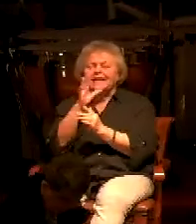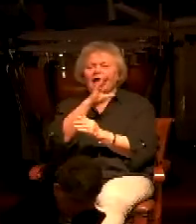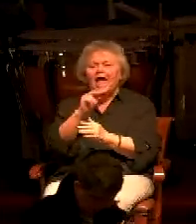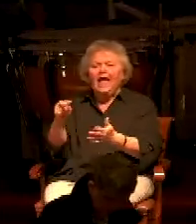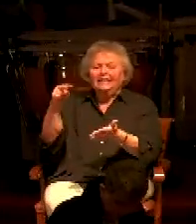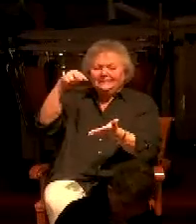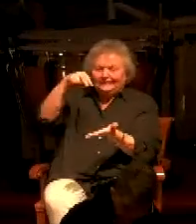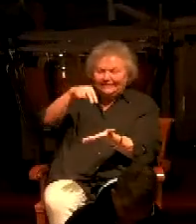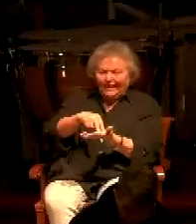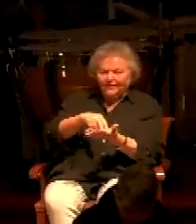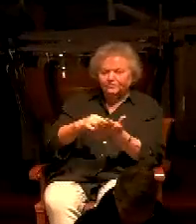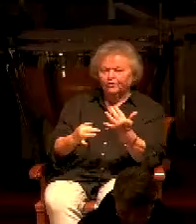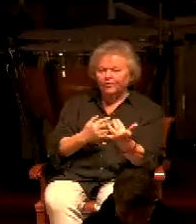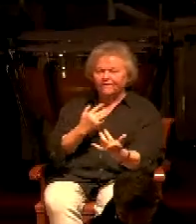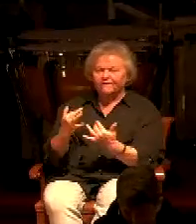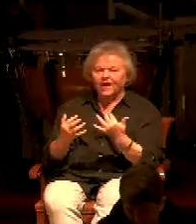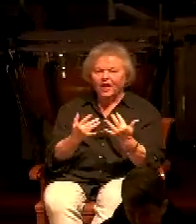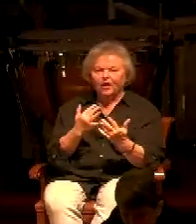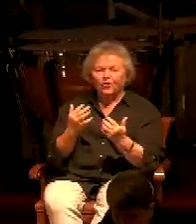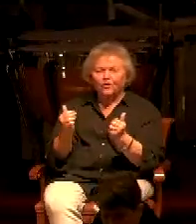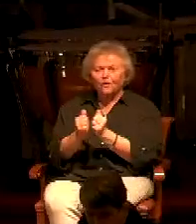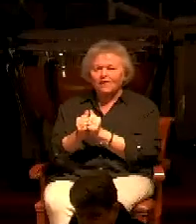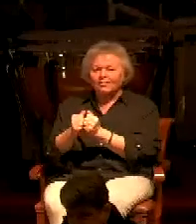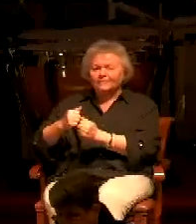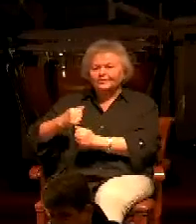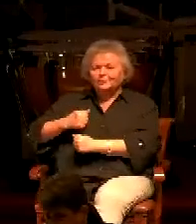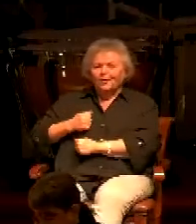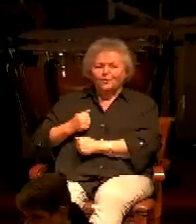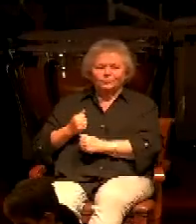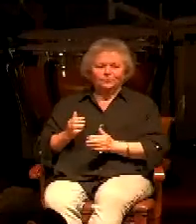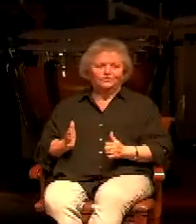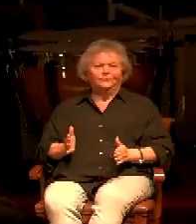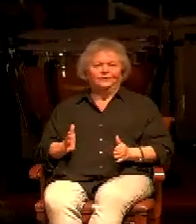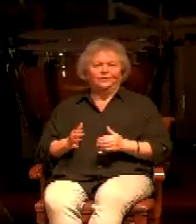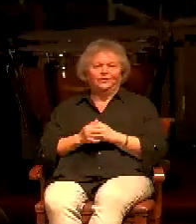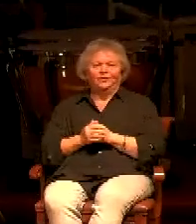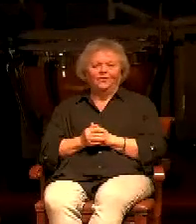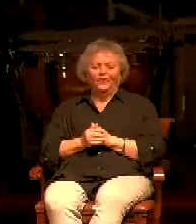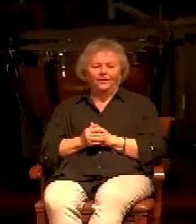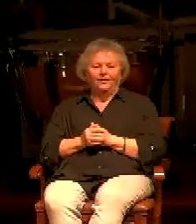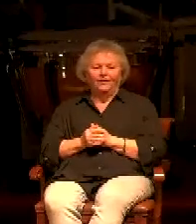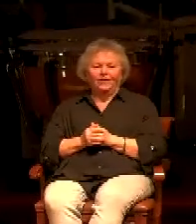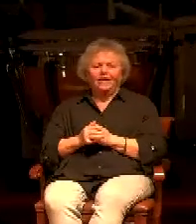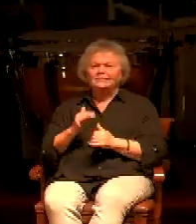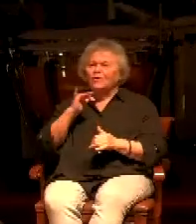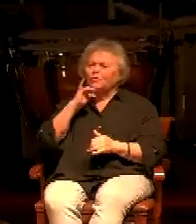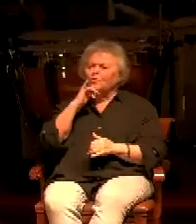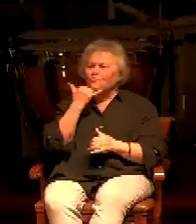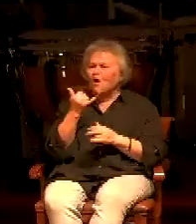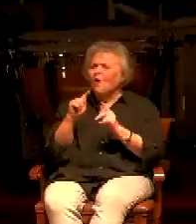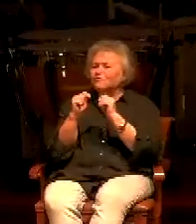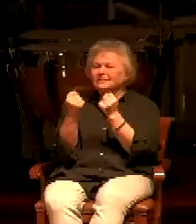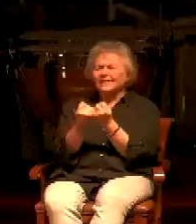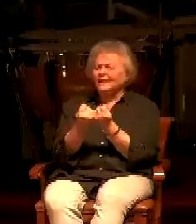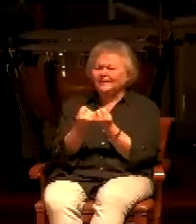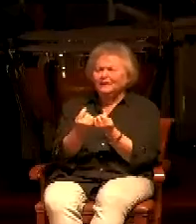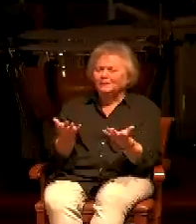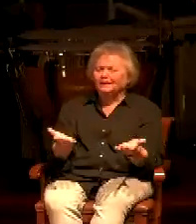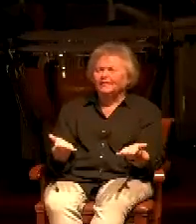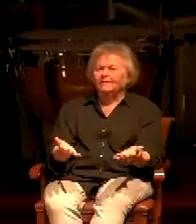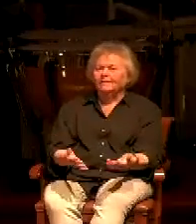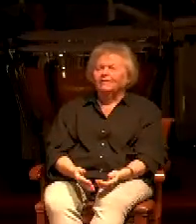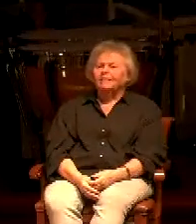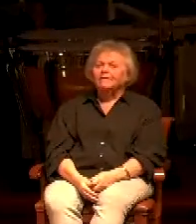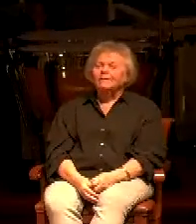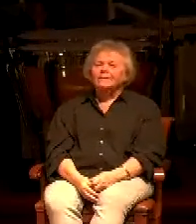thieves. He's on the wrong side. Now, there are two lessons we must draw from this really, really, really clearly.